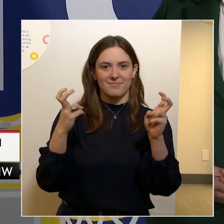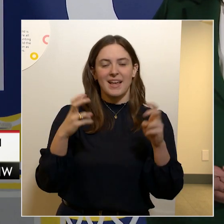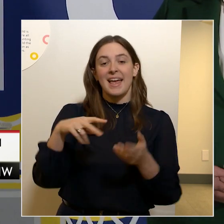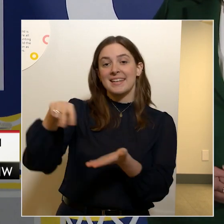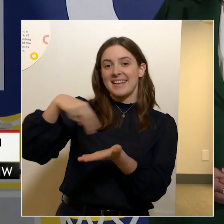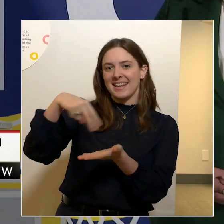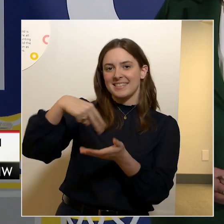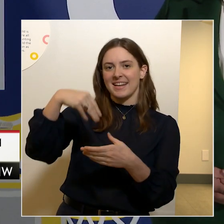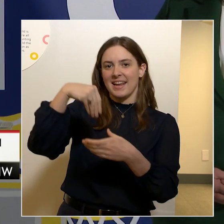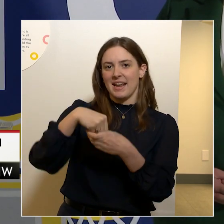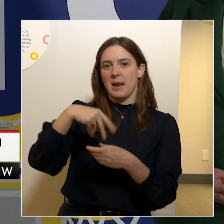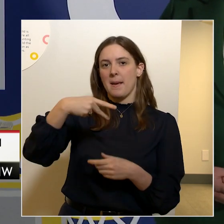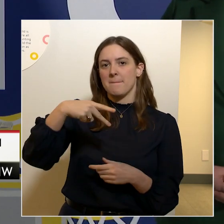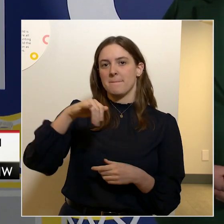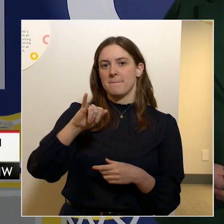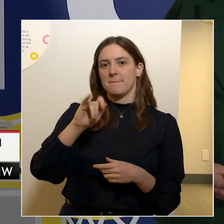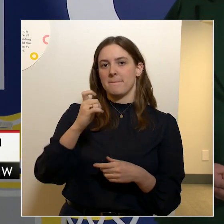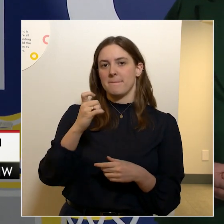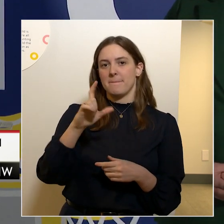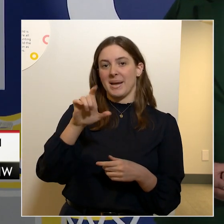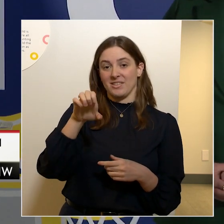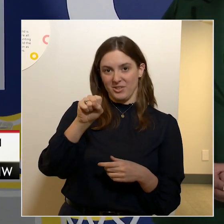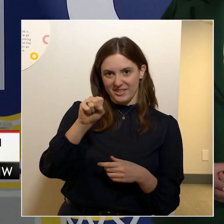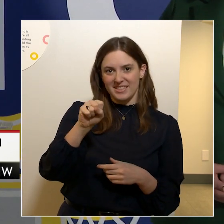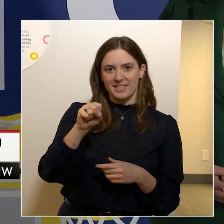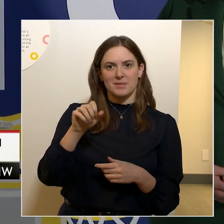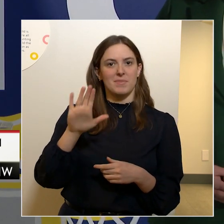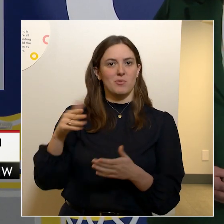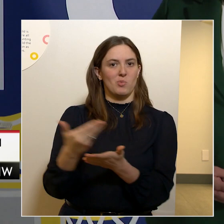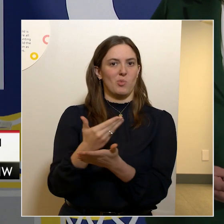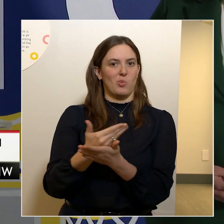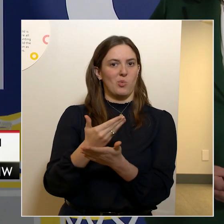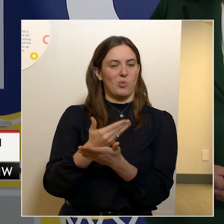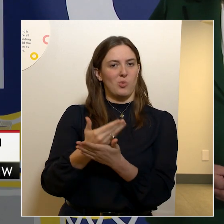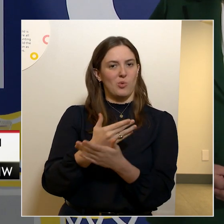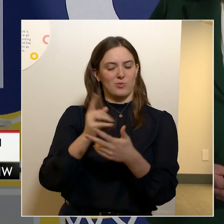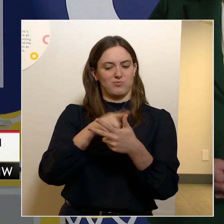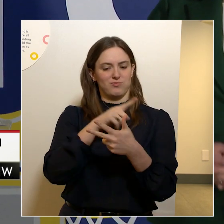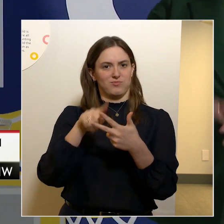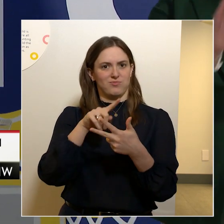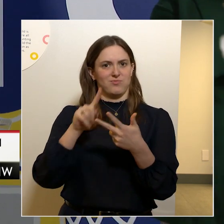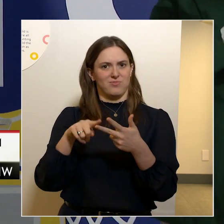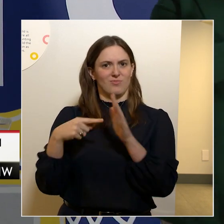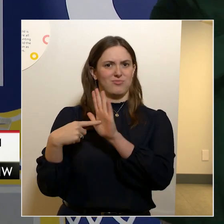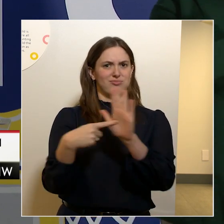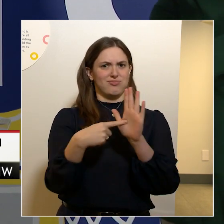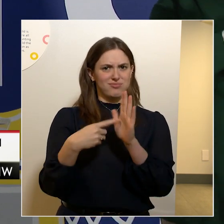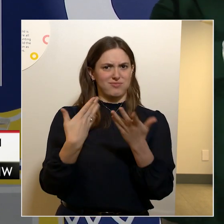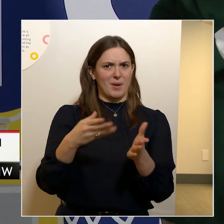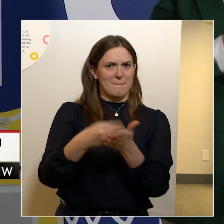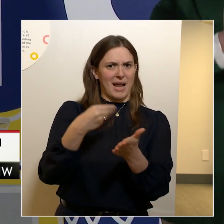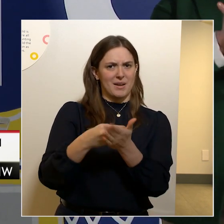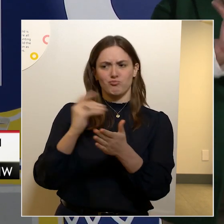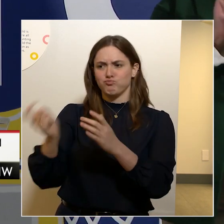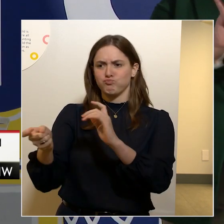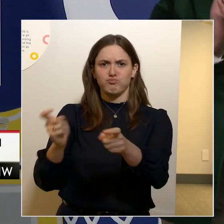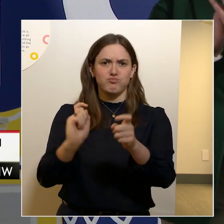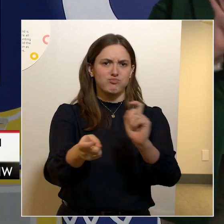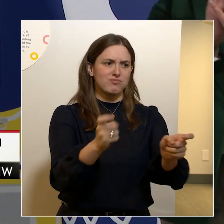Logan Circle. So let's give our Family Fun Destinations a big round of applause.